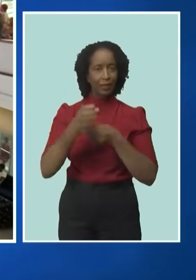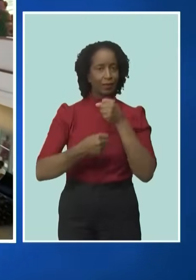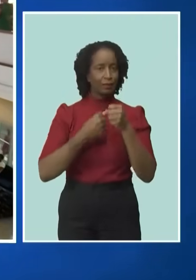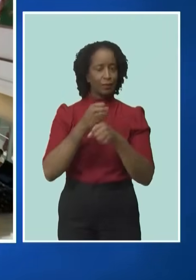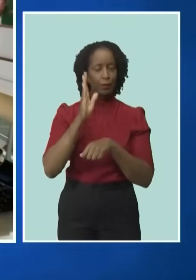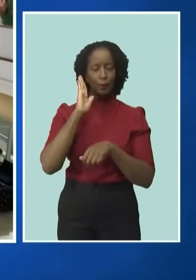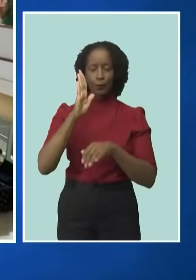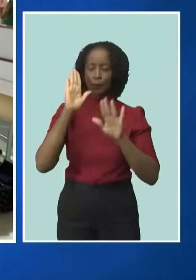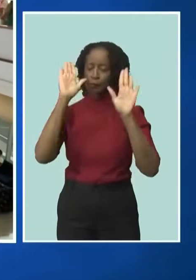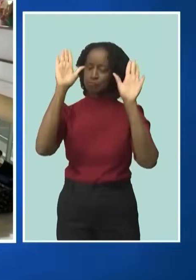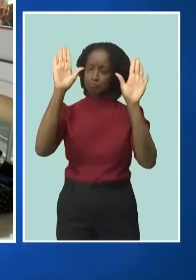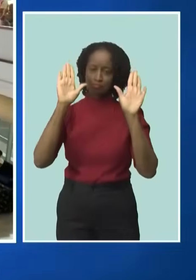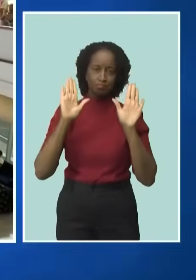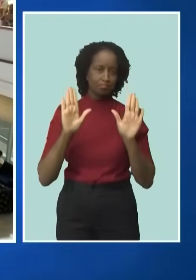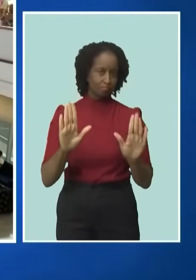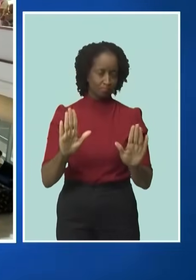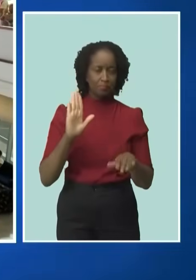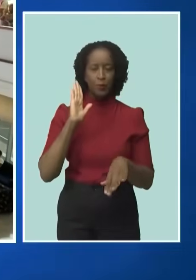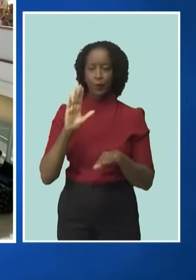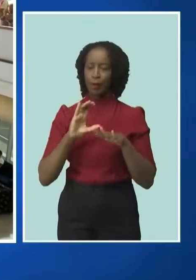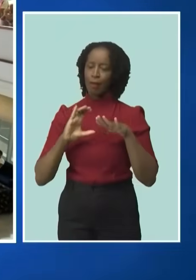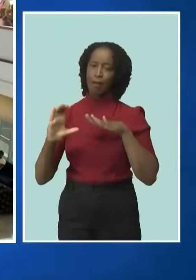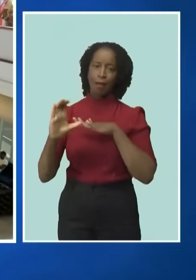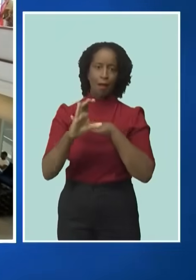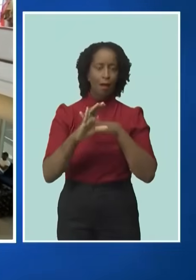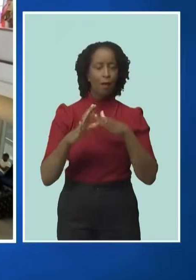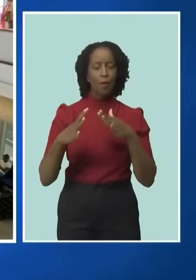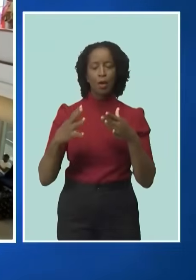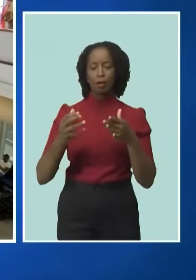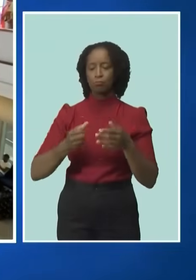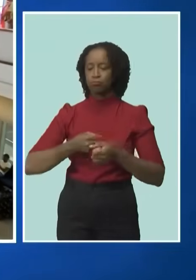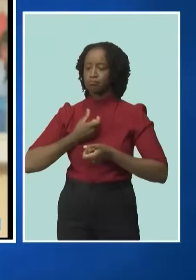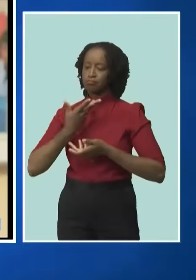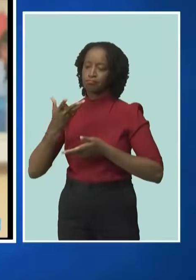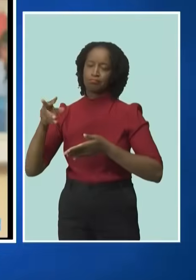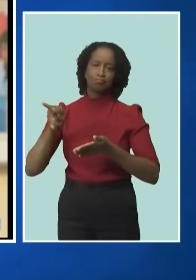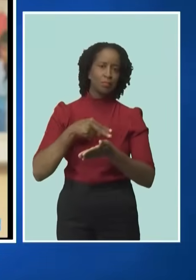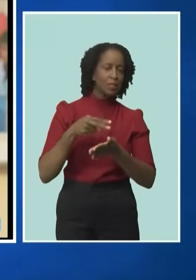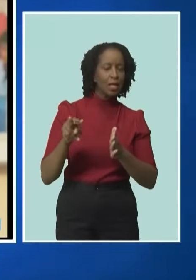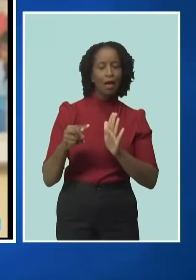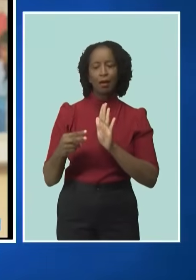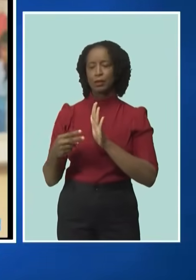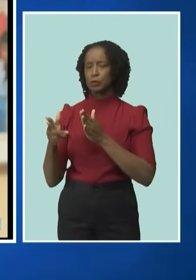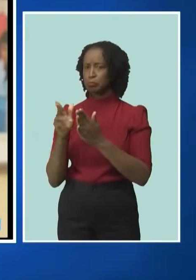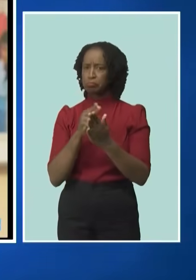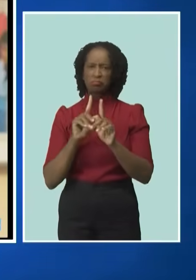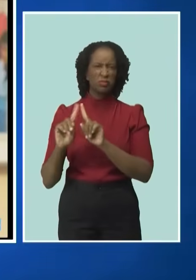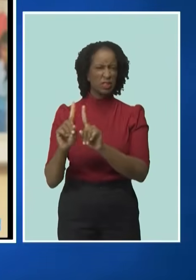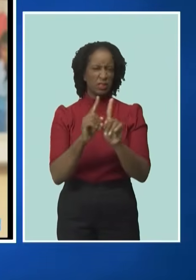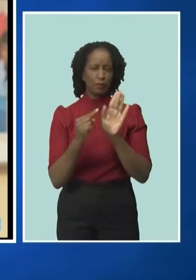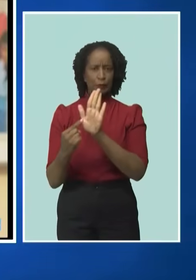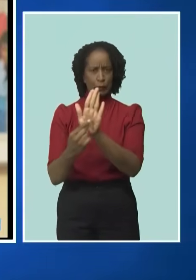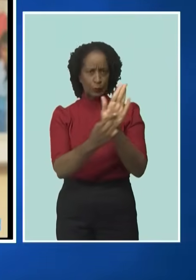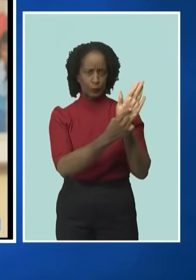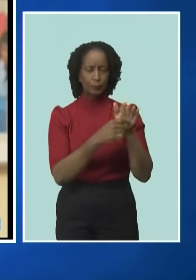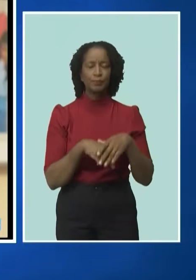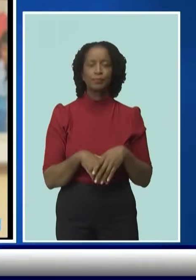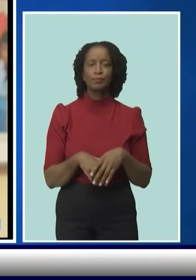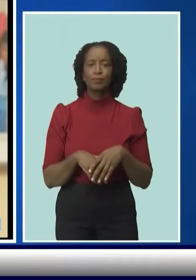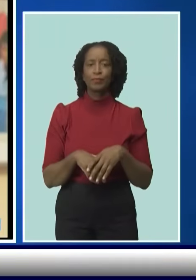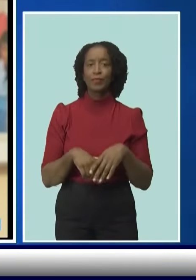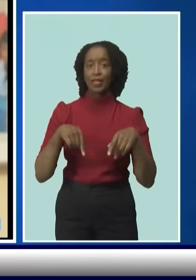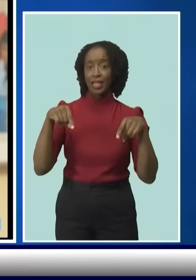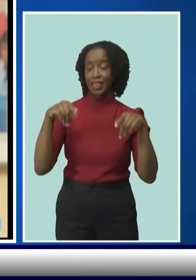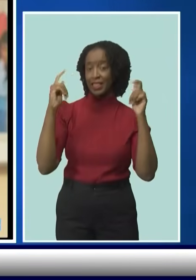spectacular festival of Caribbean arts ever, beyond expectations. This is why Carifesta 15 will be